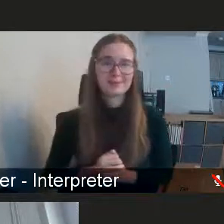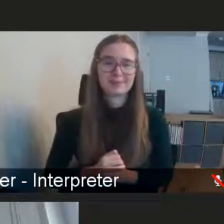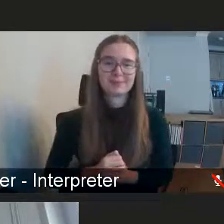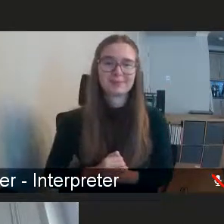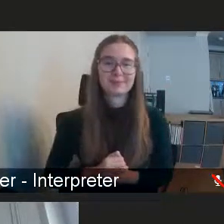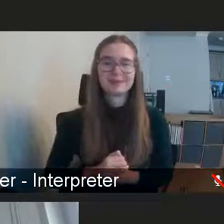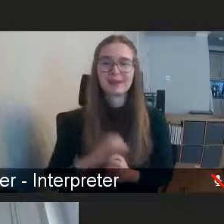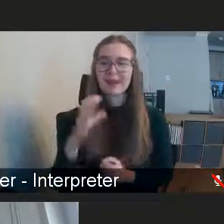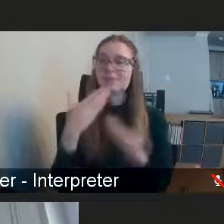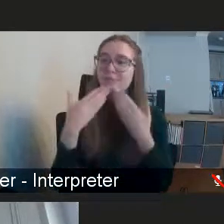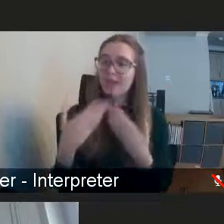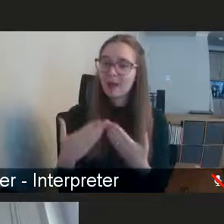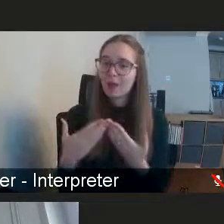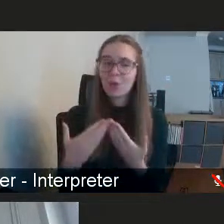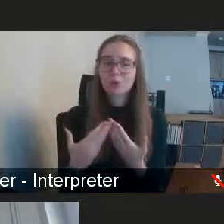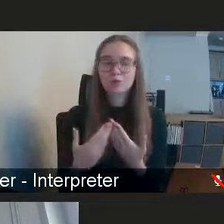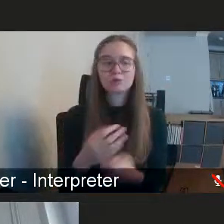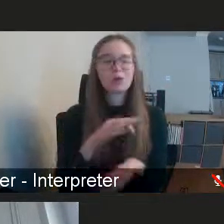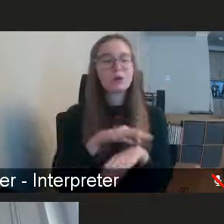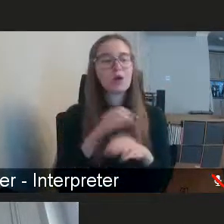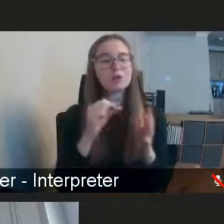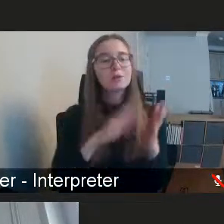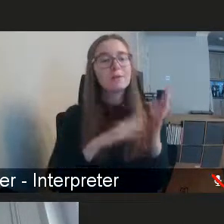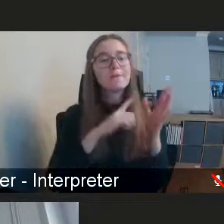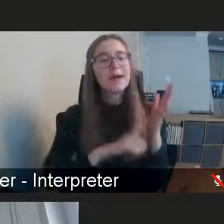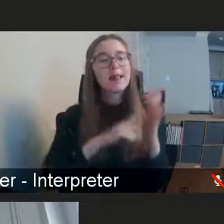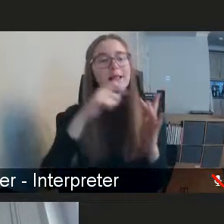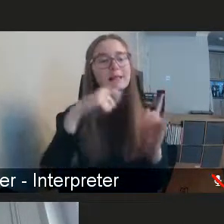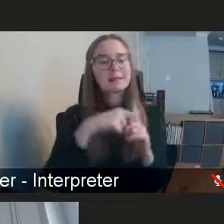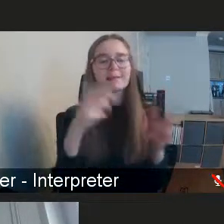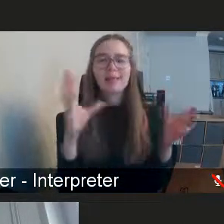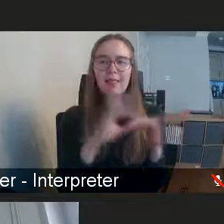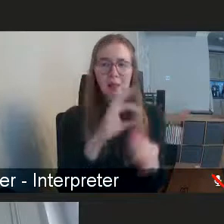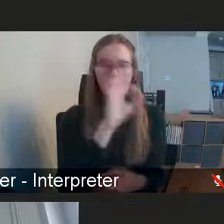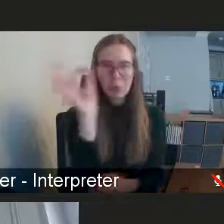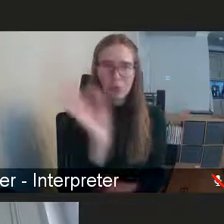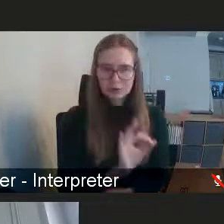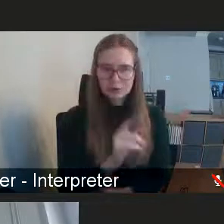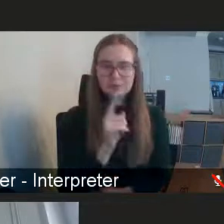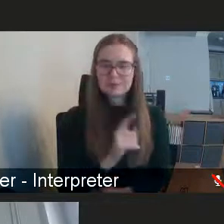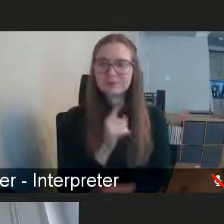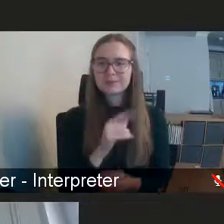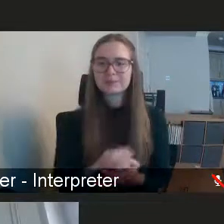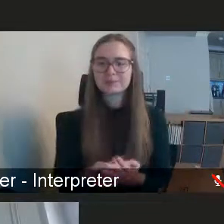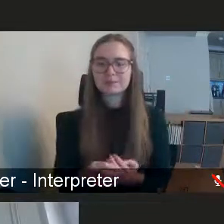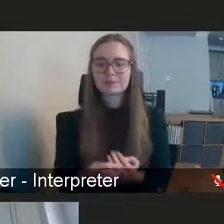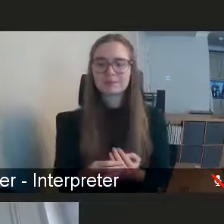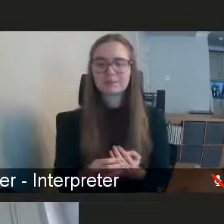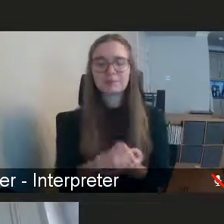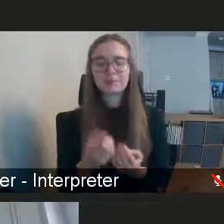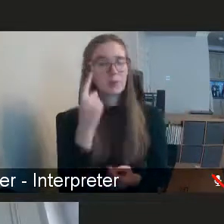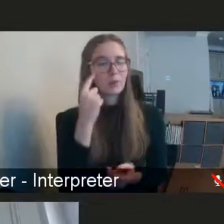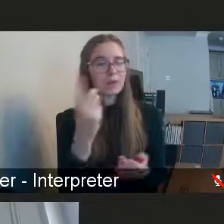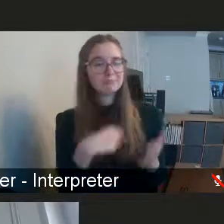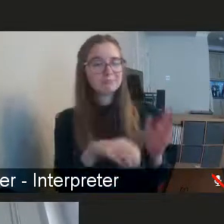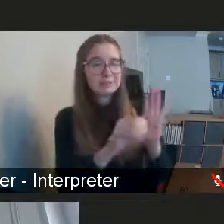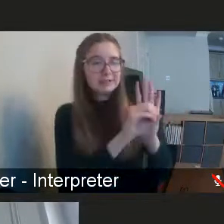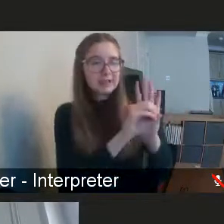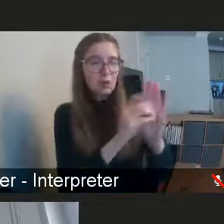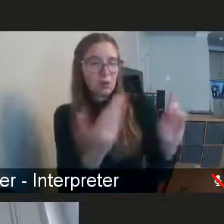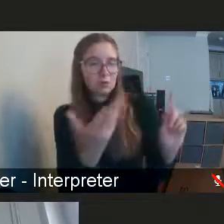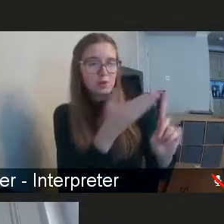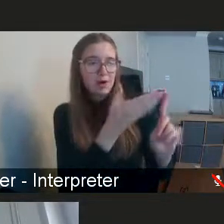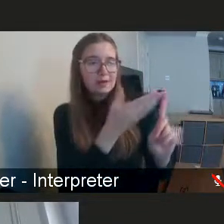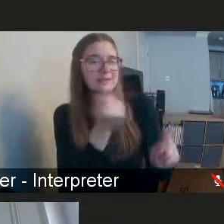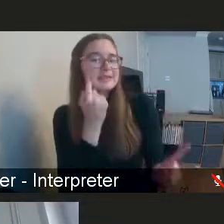Dr. Malik, in relation to that question, do you think that the net zero target, the easier for people to